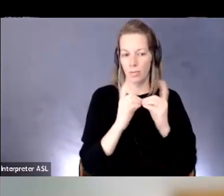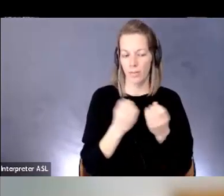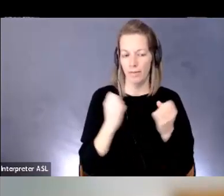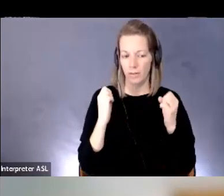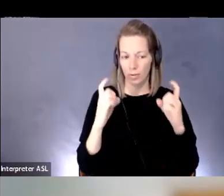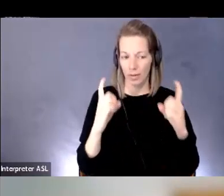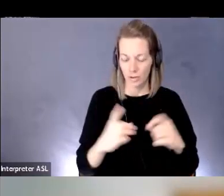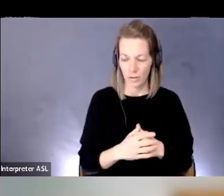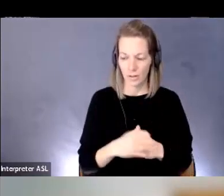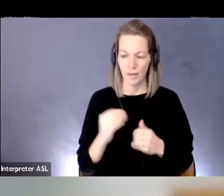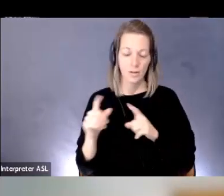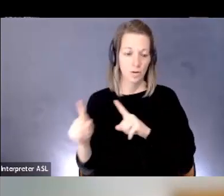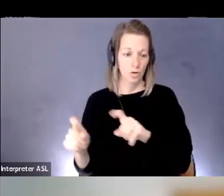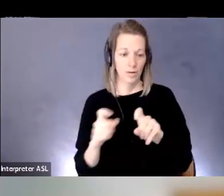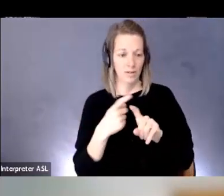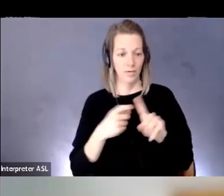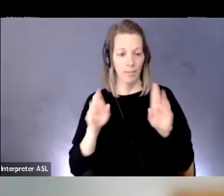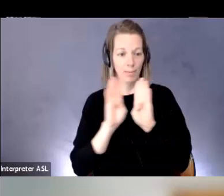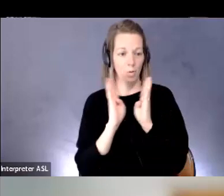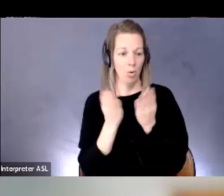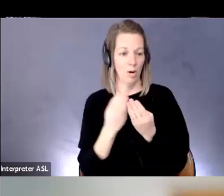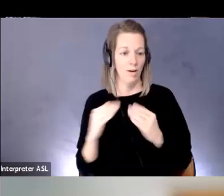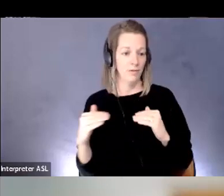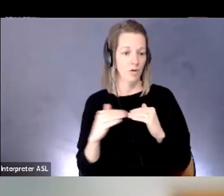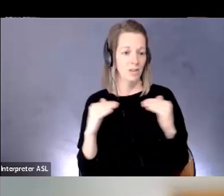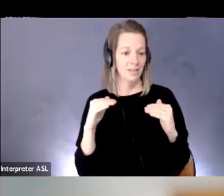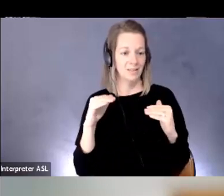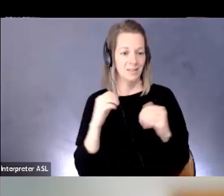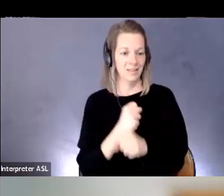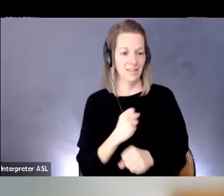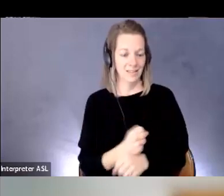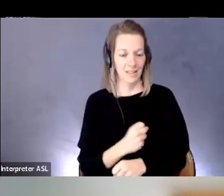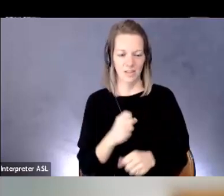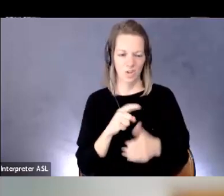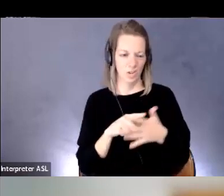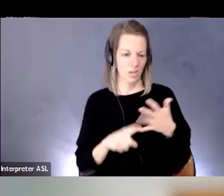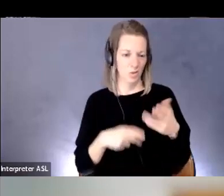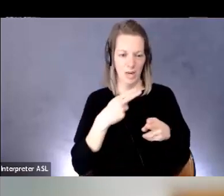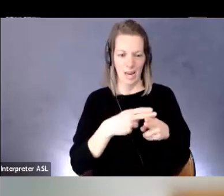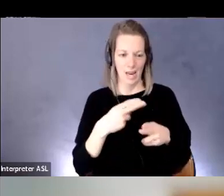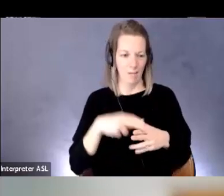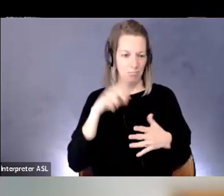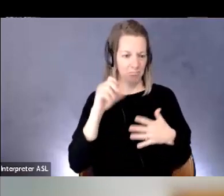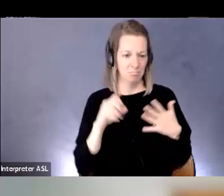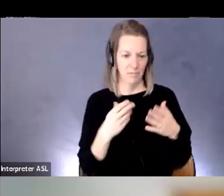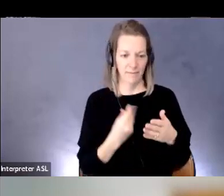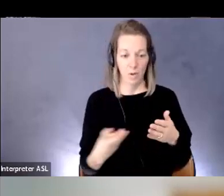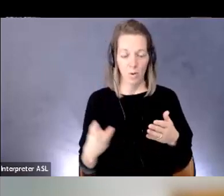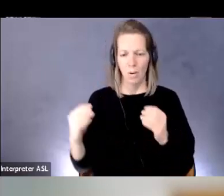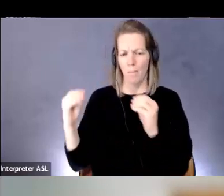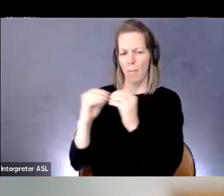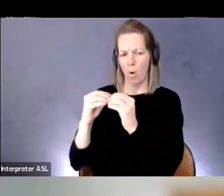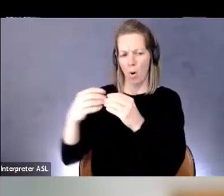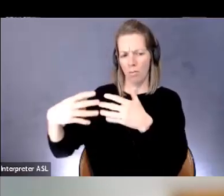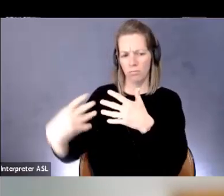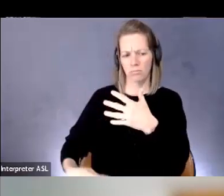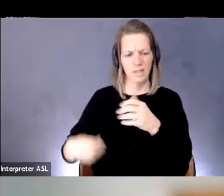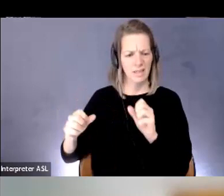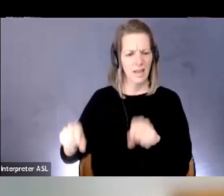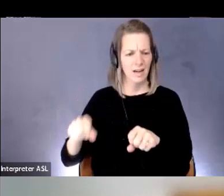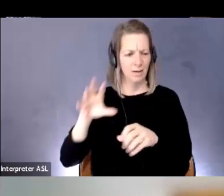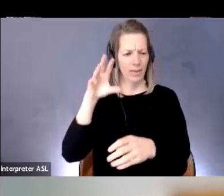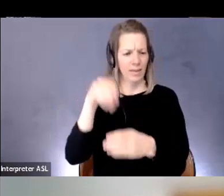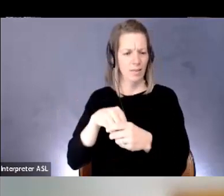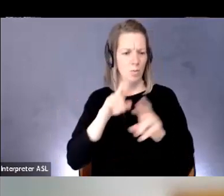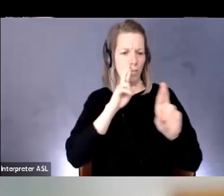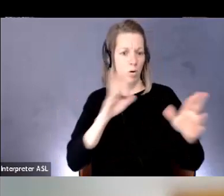Education, and surveys from the Bureau of Justice Statistics, just to name a few. We have many more recommendations in the full